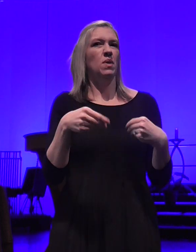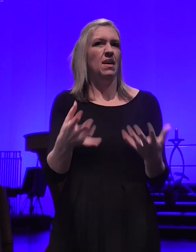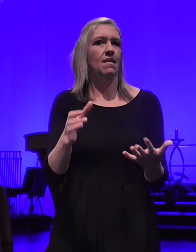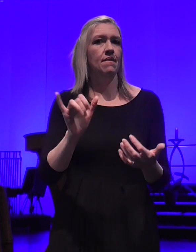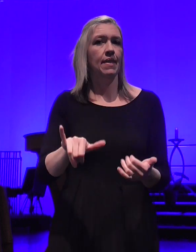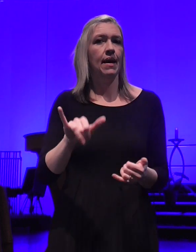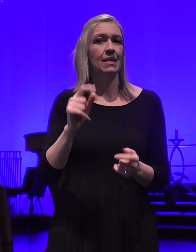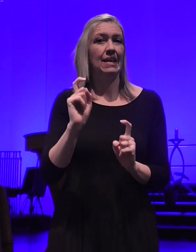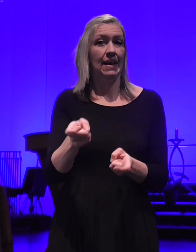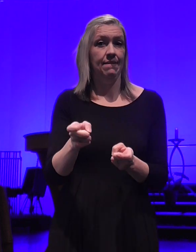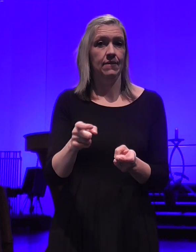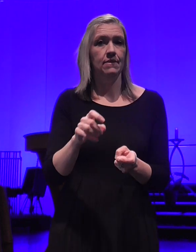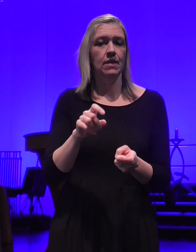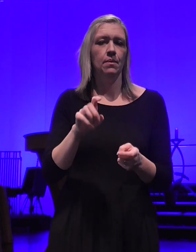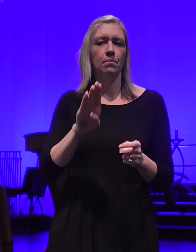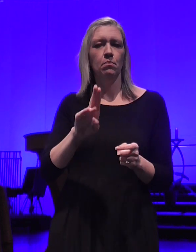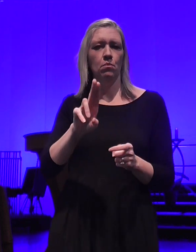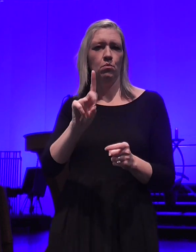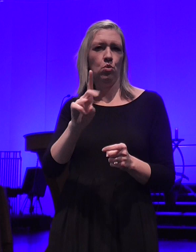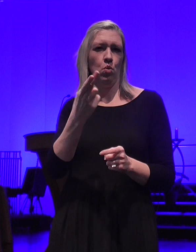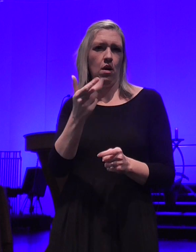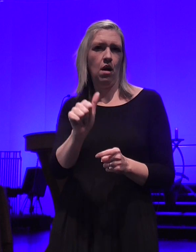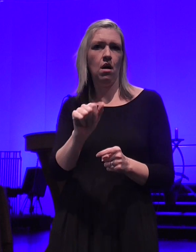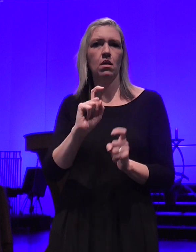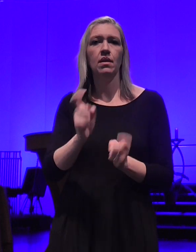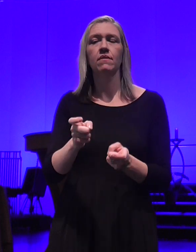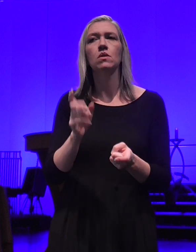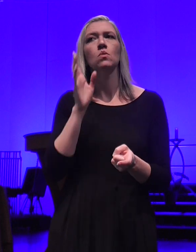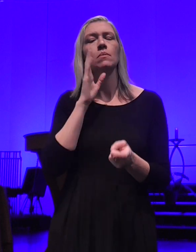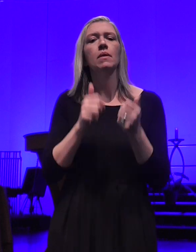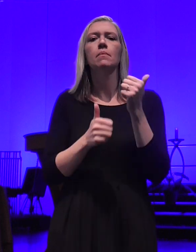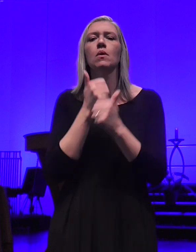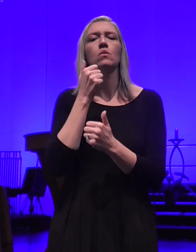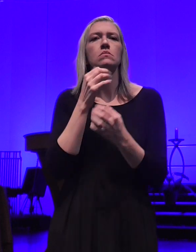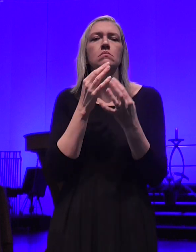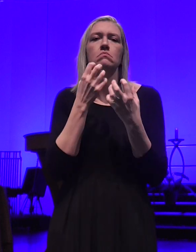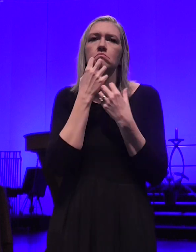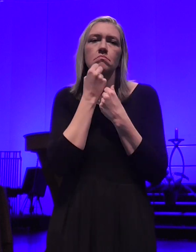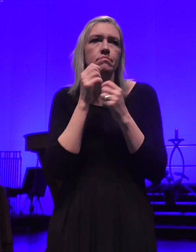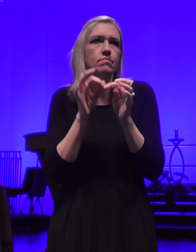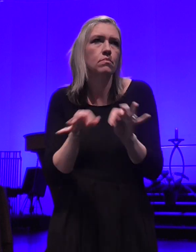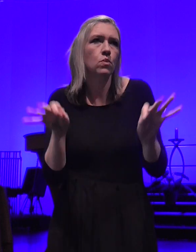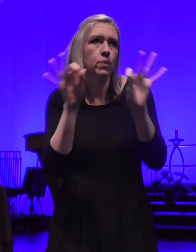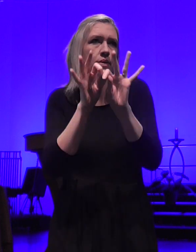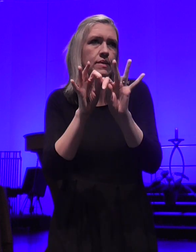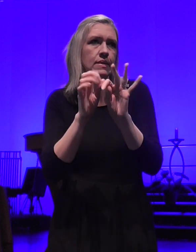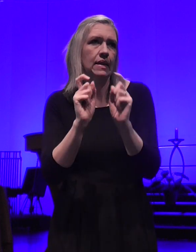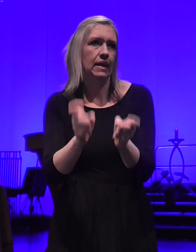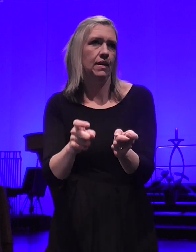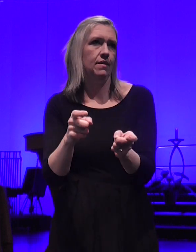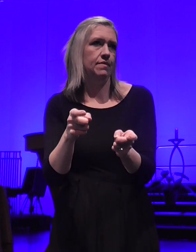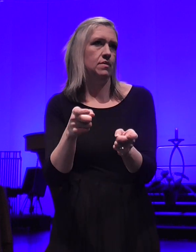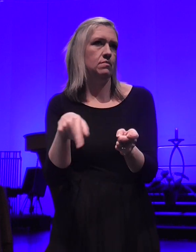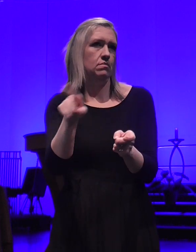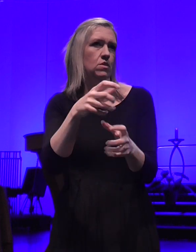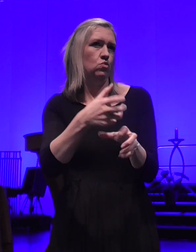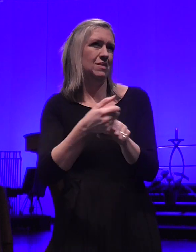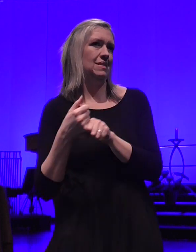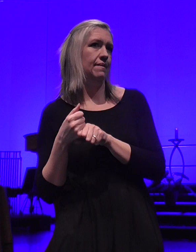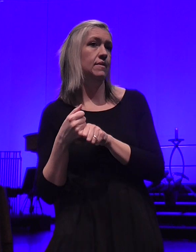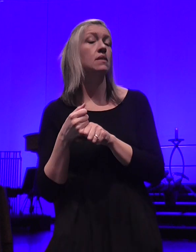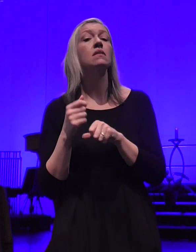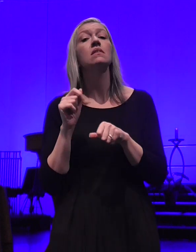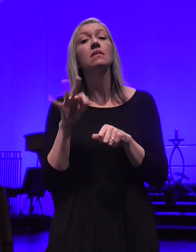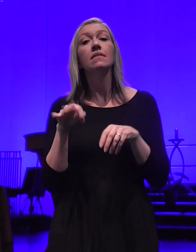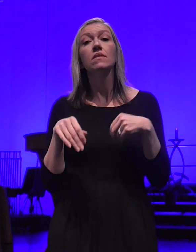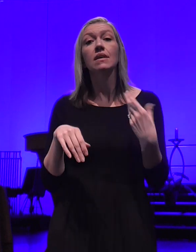be the most meaningful present that your loved one receives this year. Now, if you're giving this to a younger person, you